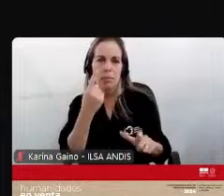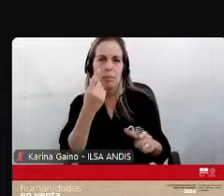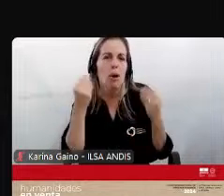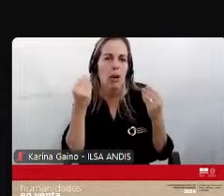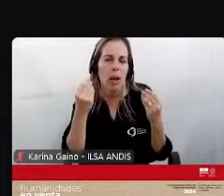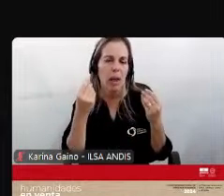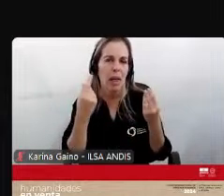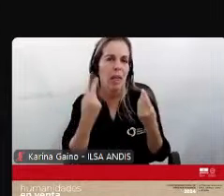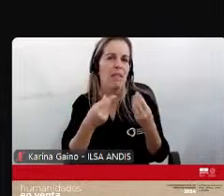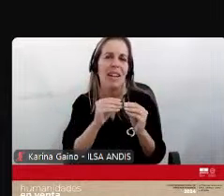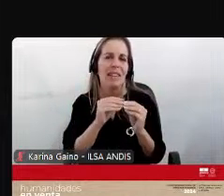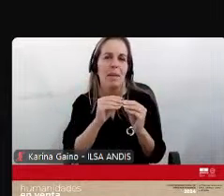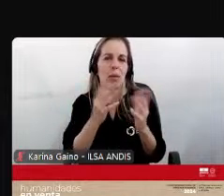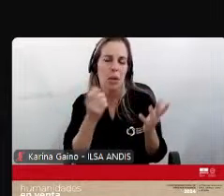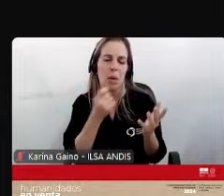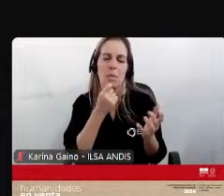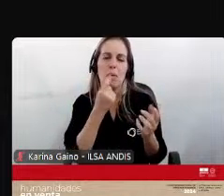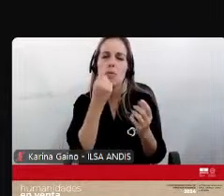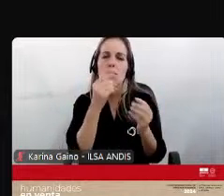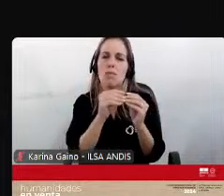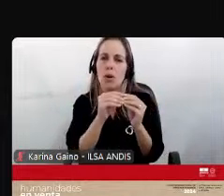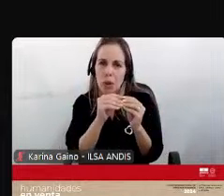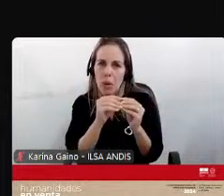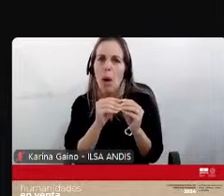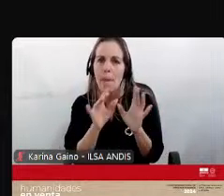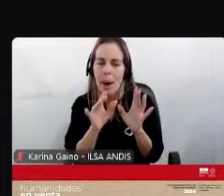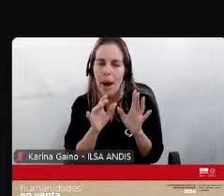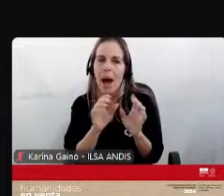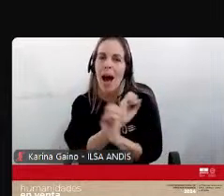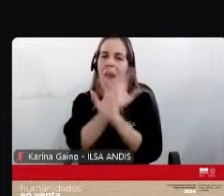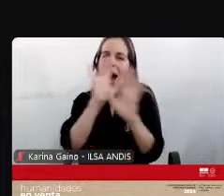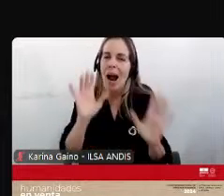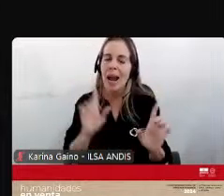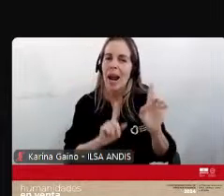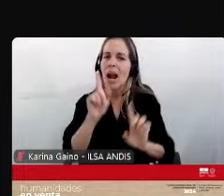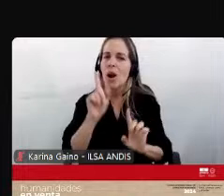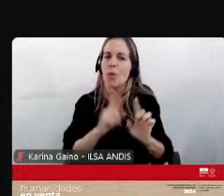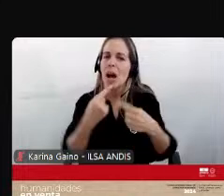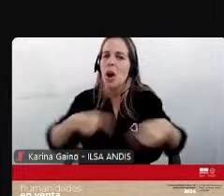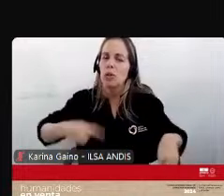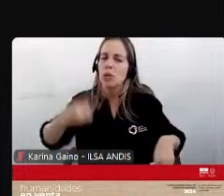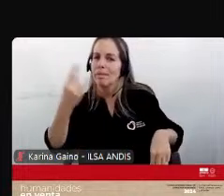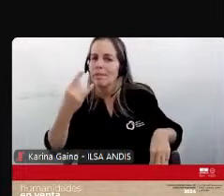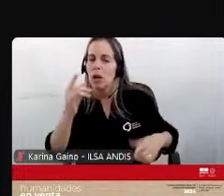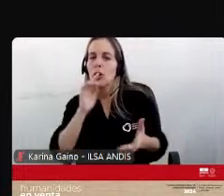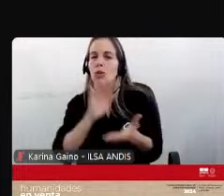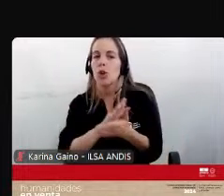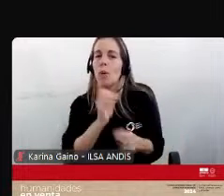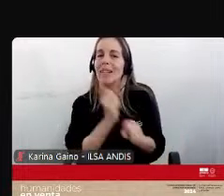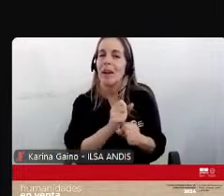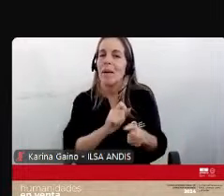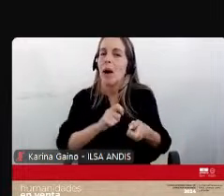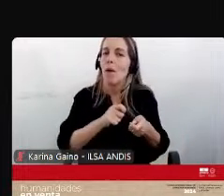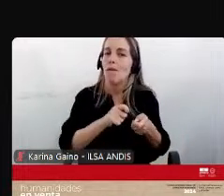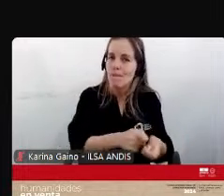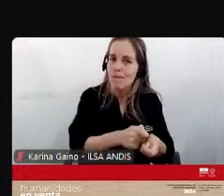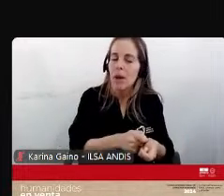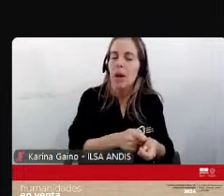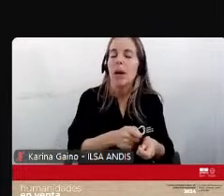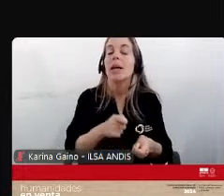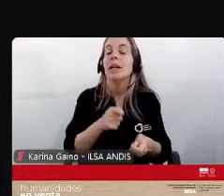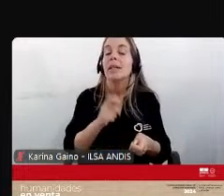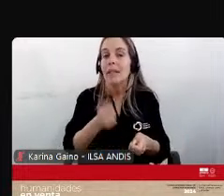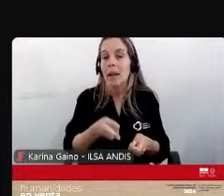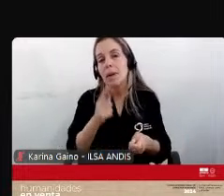forced labor looks like. And two, to help the audience potentially to identify